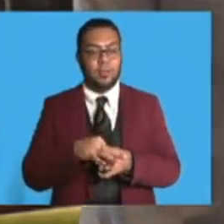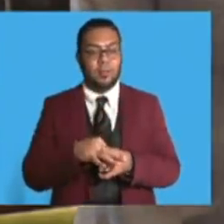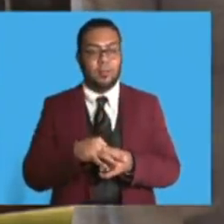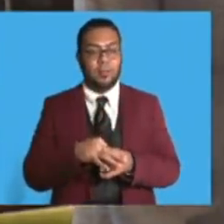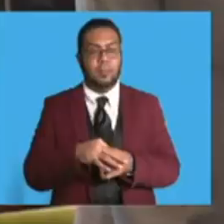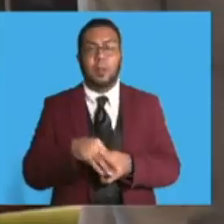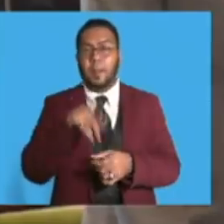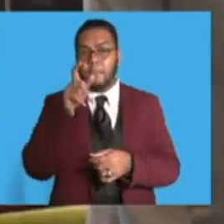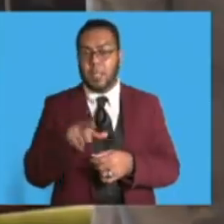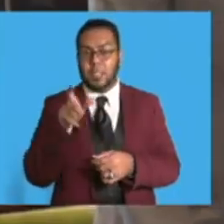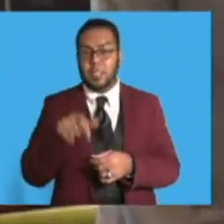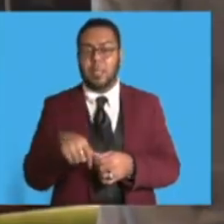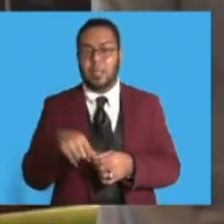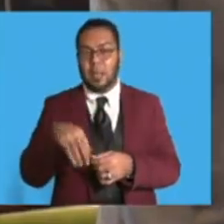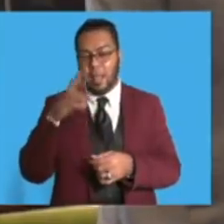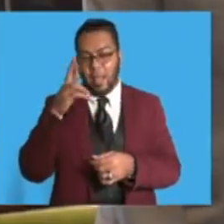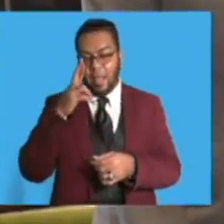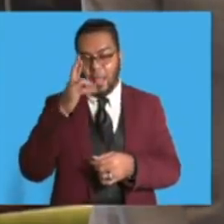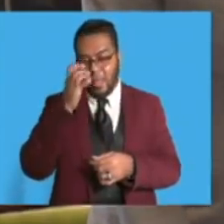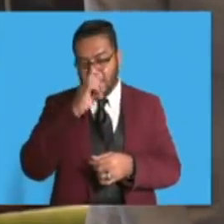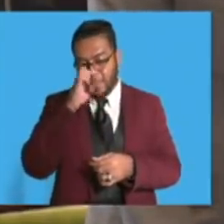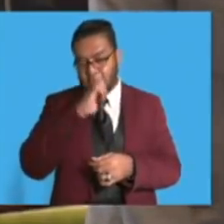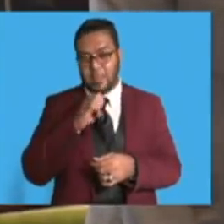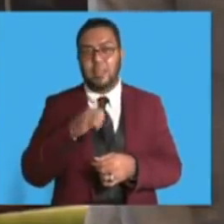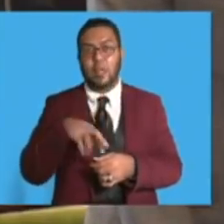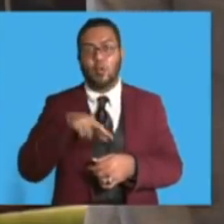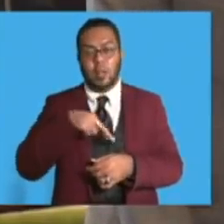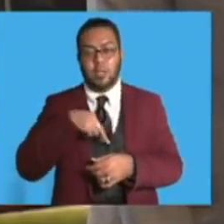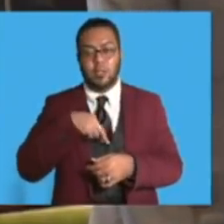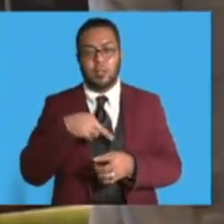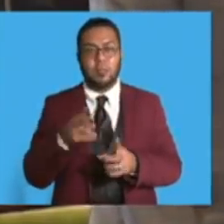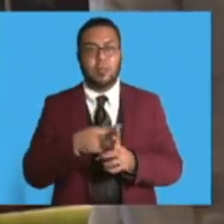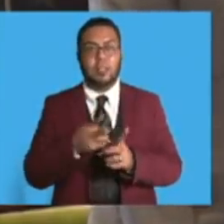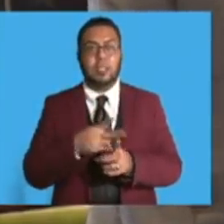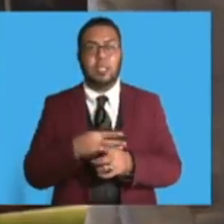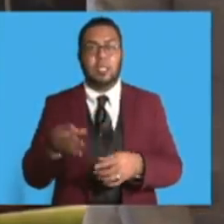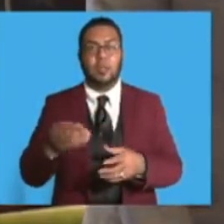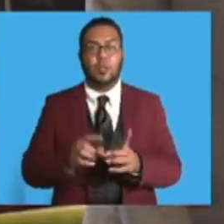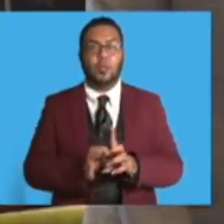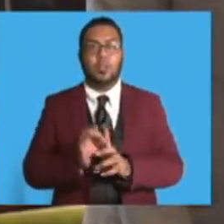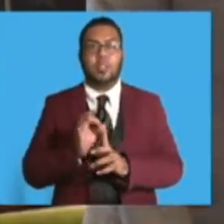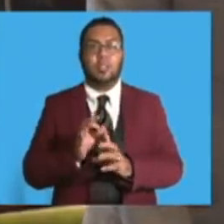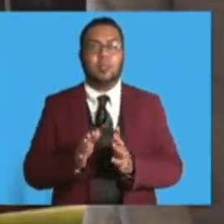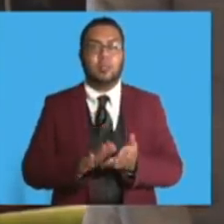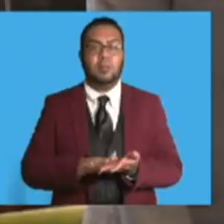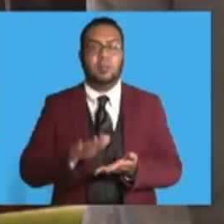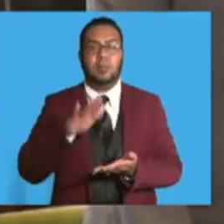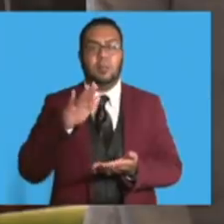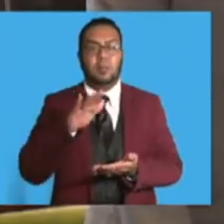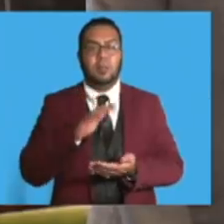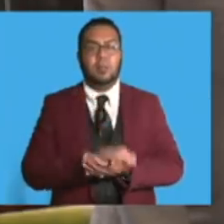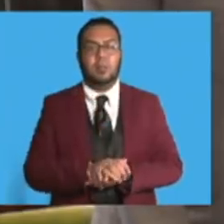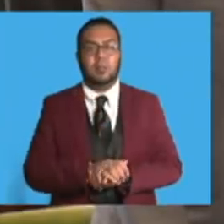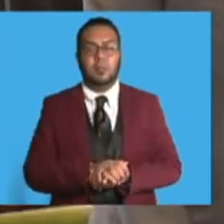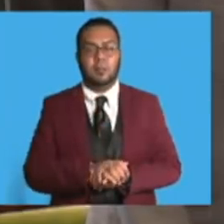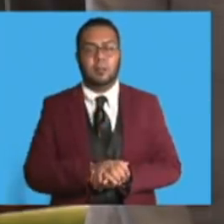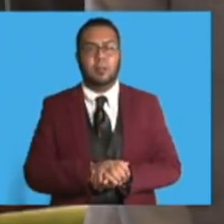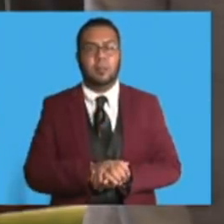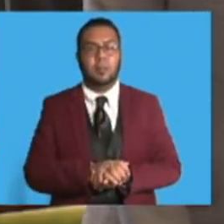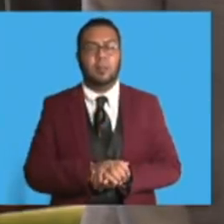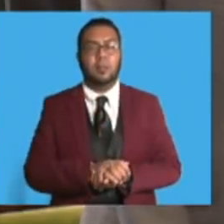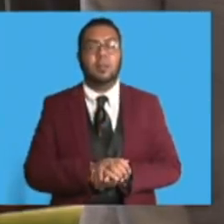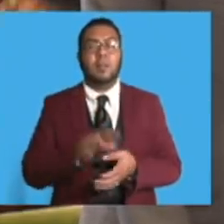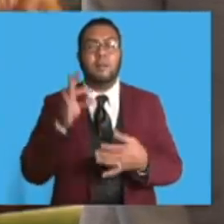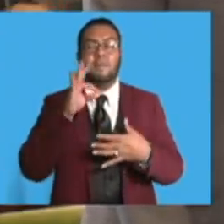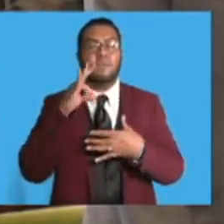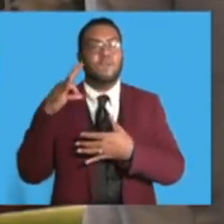and ethnic religious vilifications, in particular against me, increased significantly. She, of course, was a volunteer with